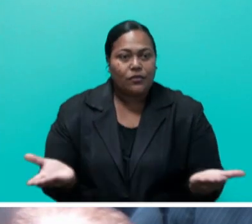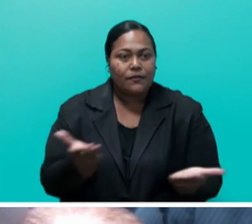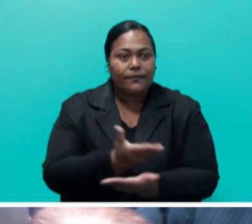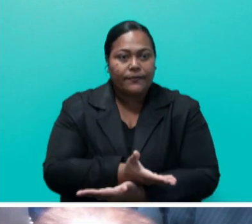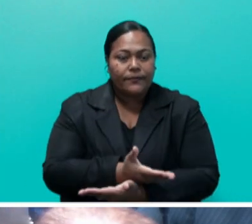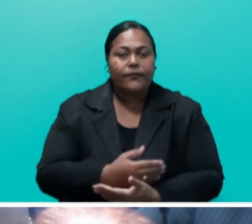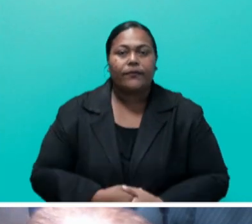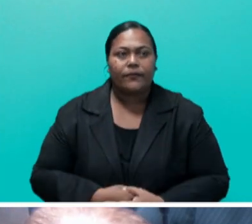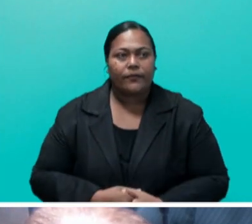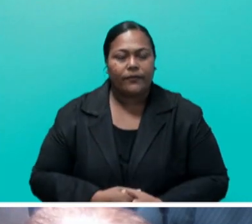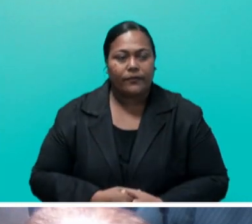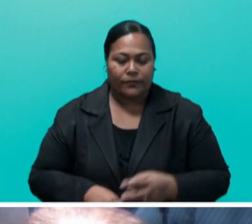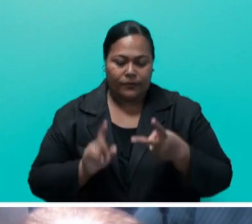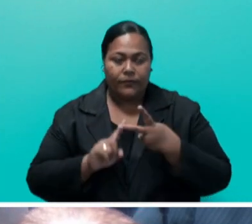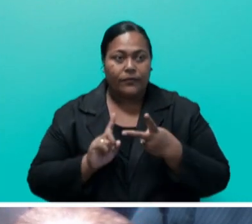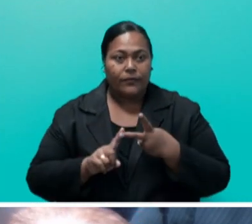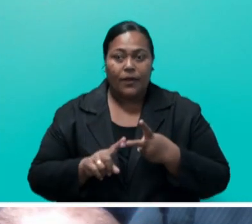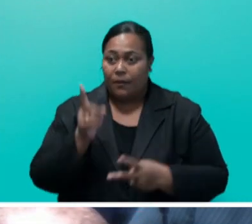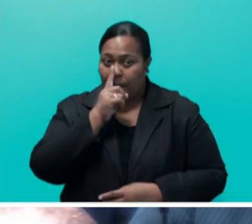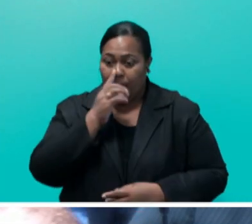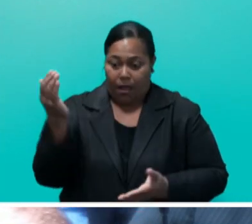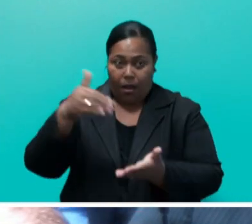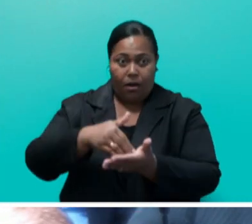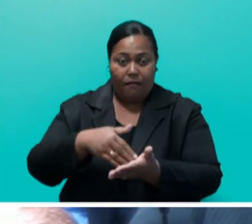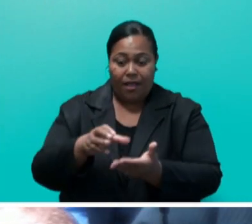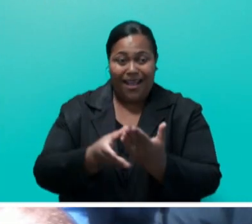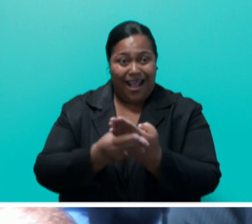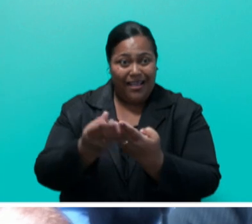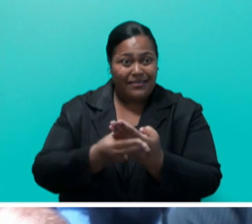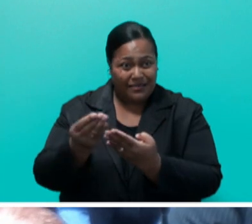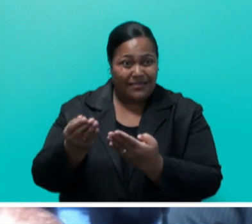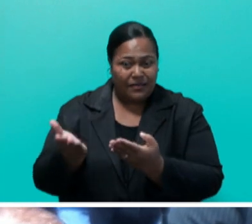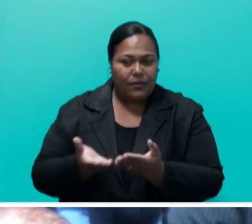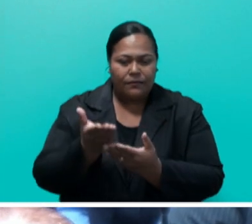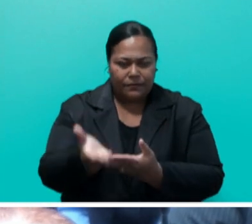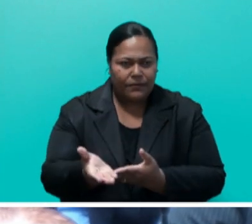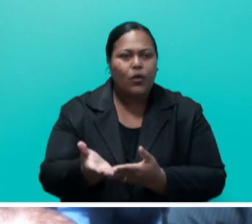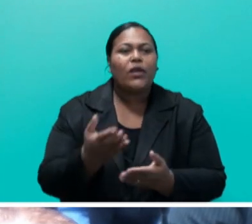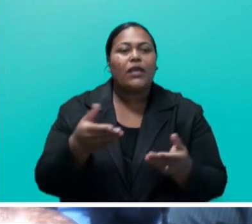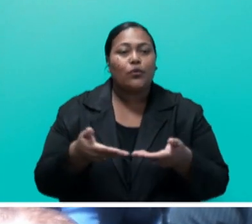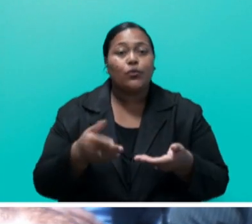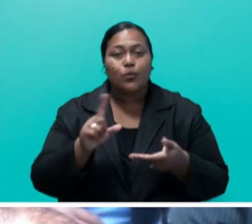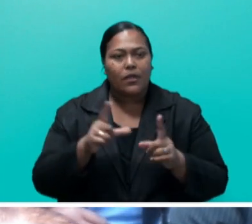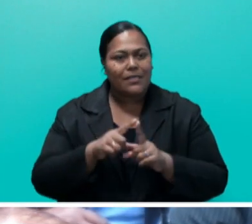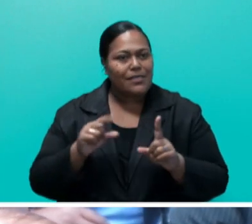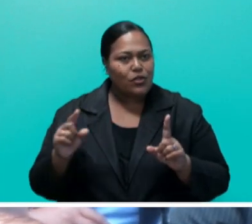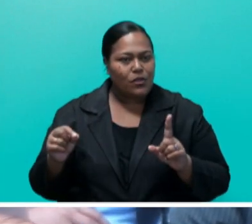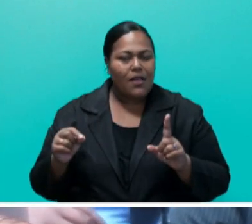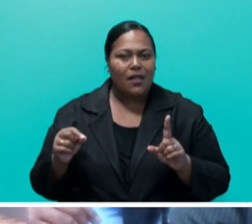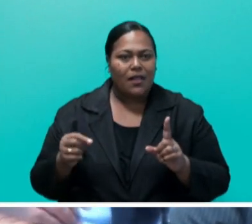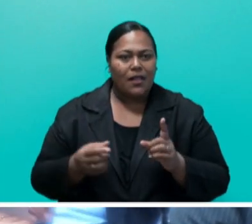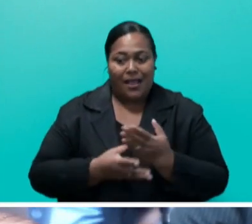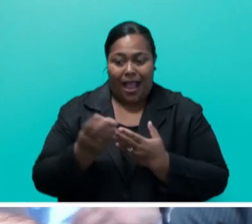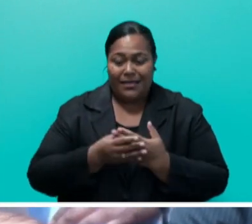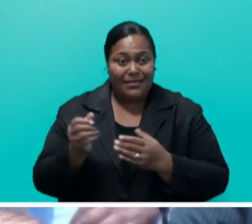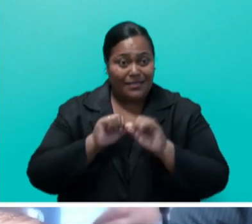Secondly, on automation of passenger card arrival cards, or PAC, we are introducing digital PAC system, allowing travelers